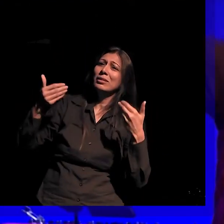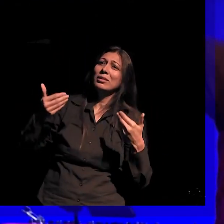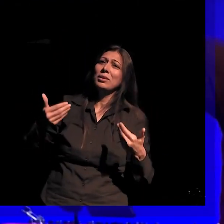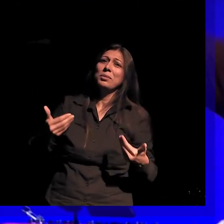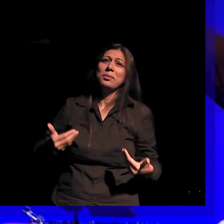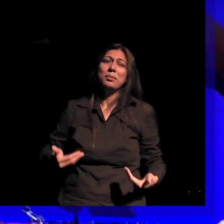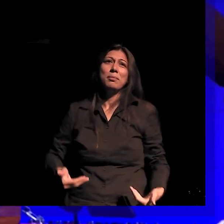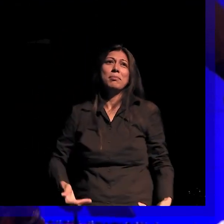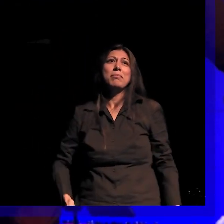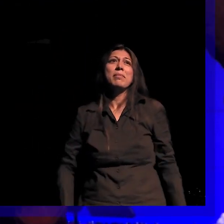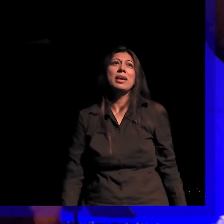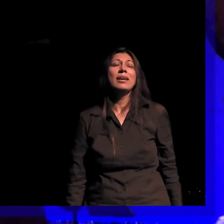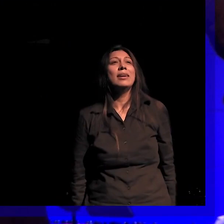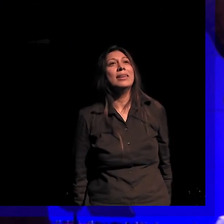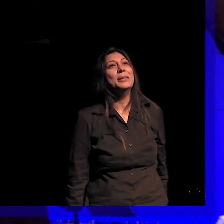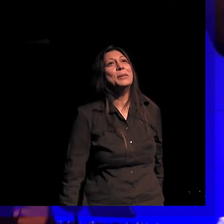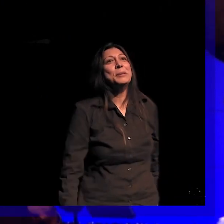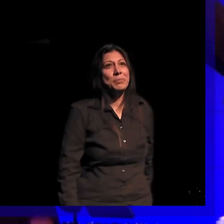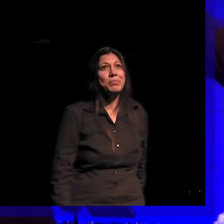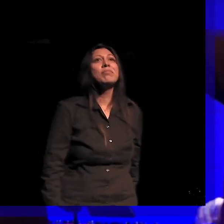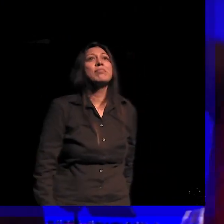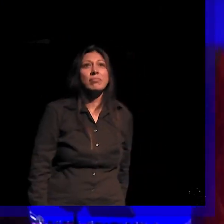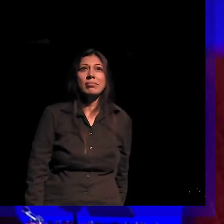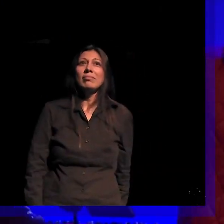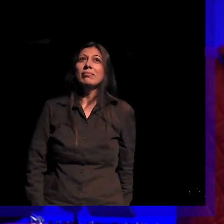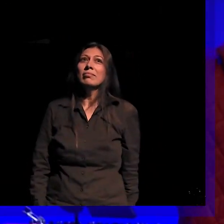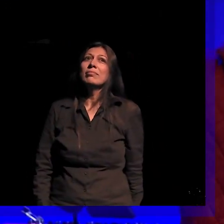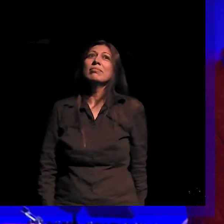faithfulness to me.